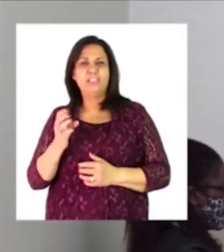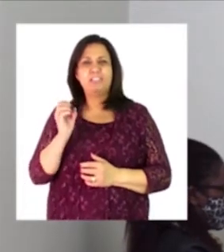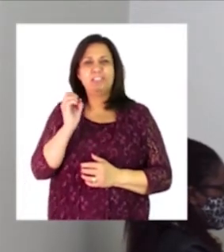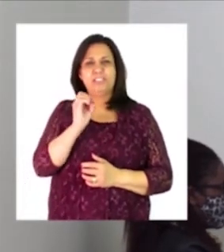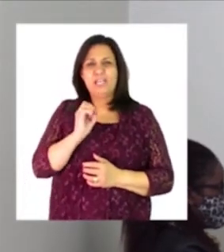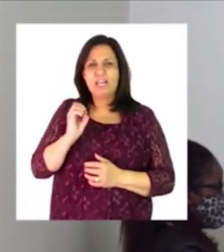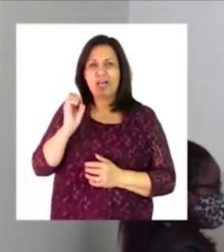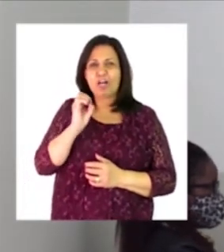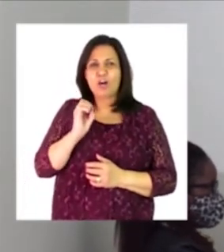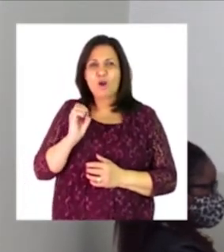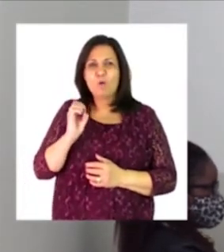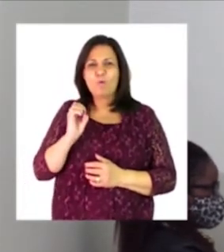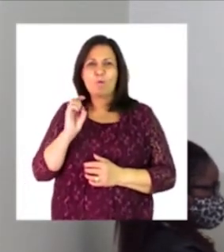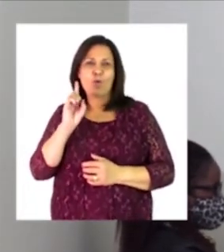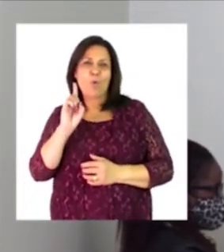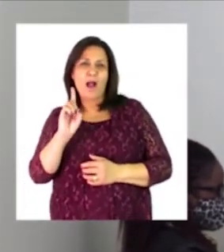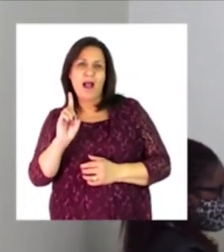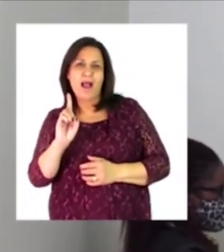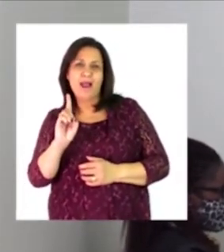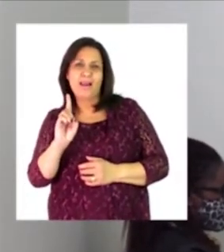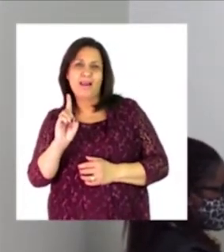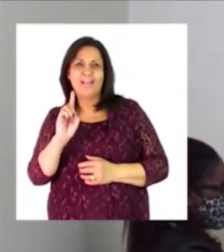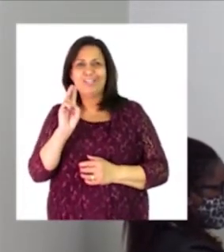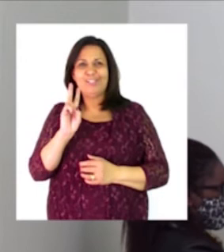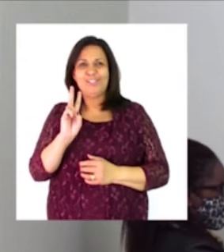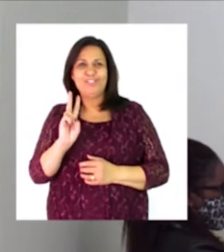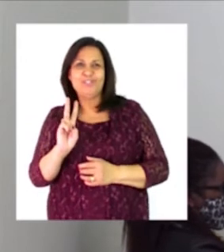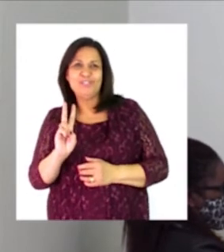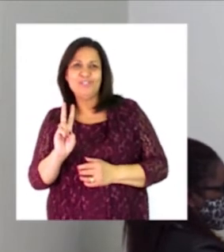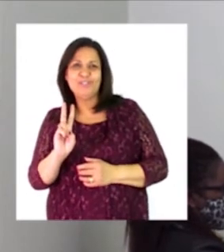number, 0, 1,